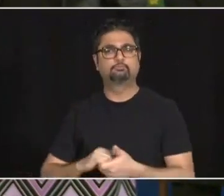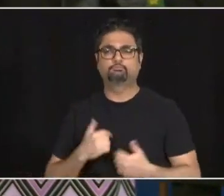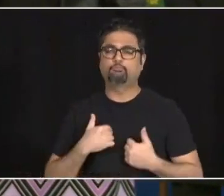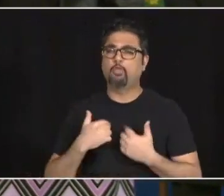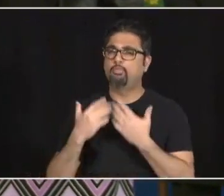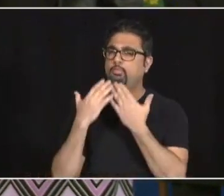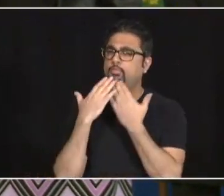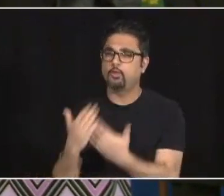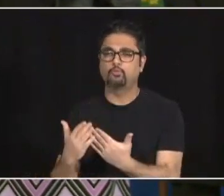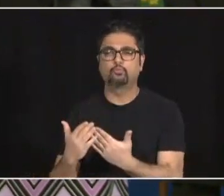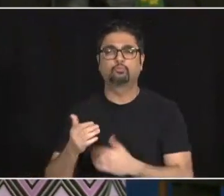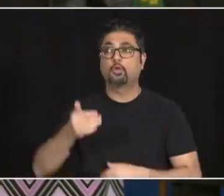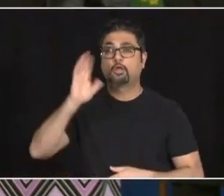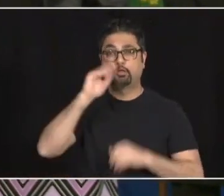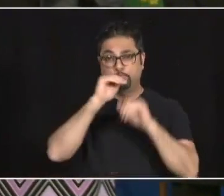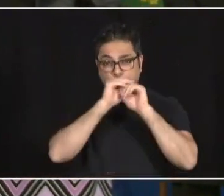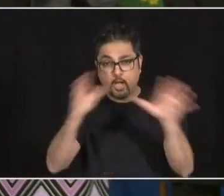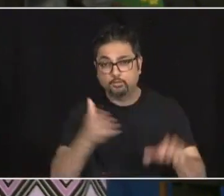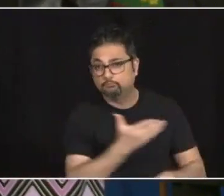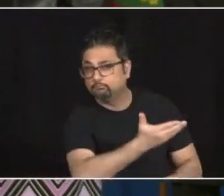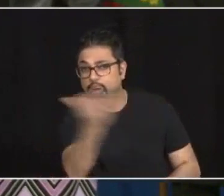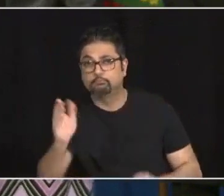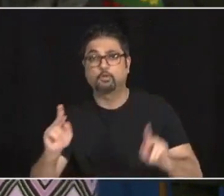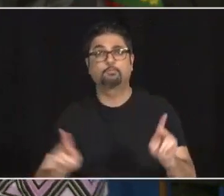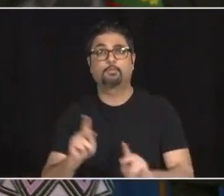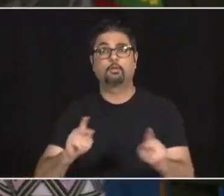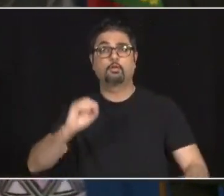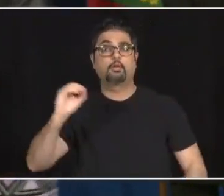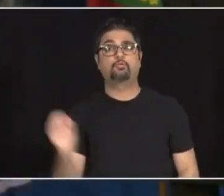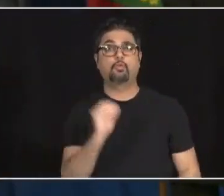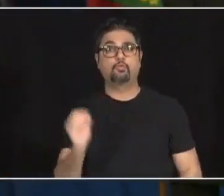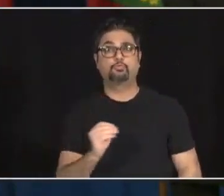Now I'll send it over to Minister Bethlenfalvy.